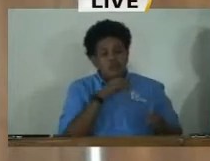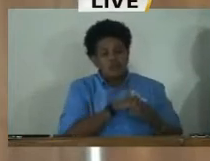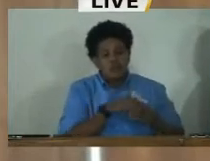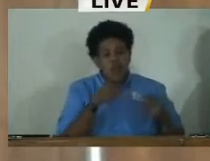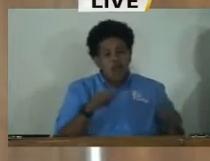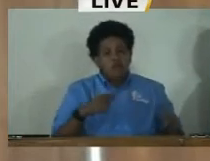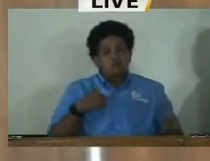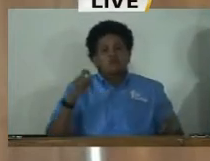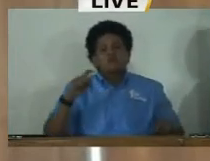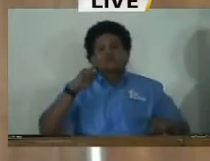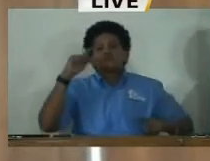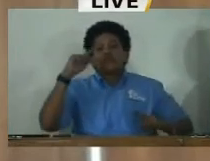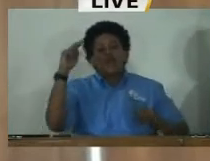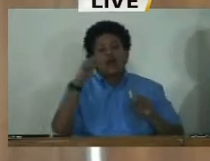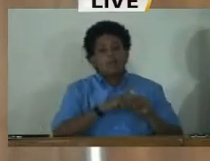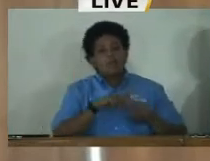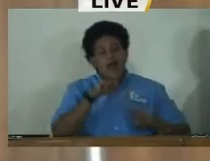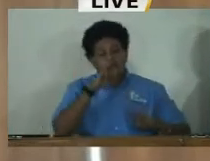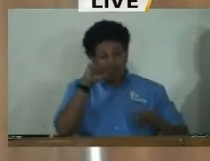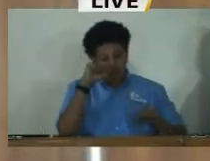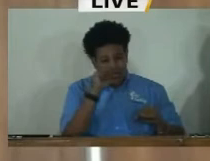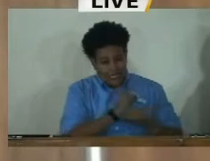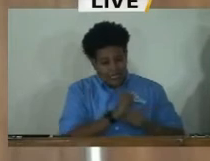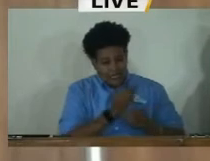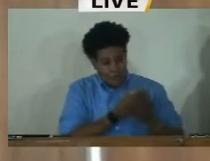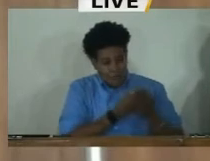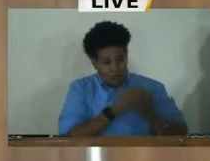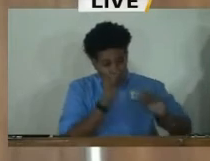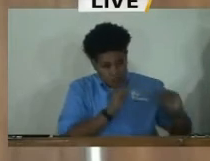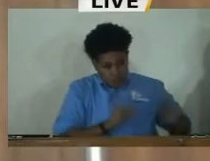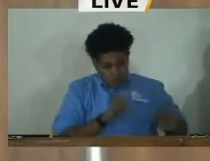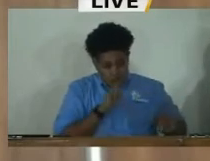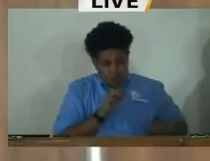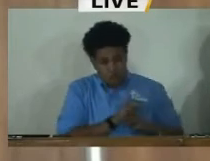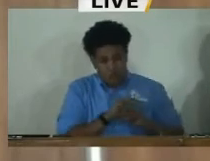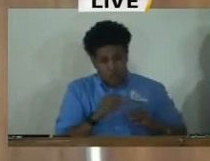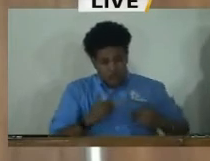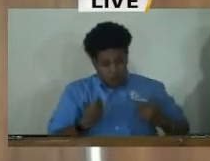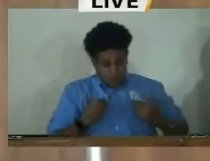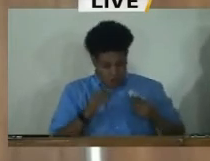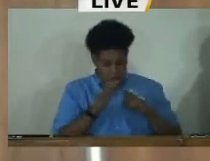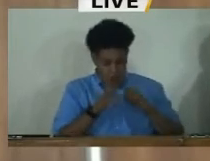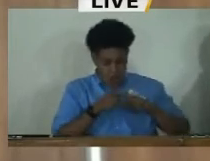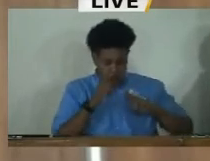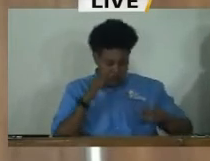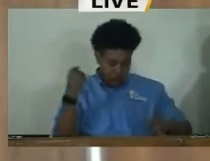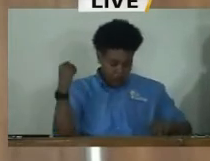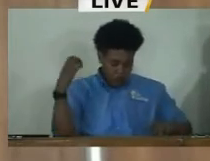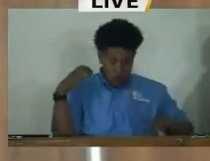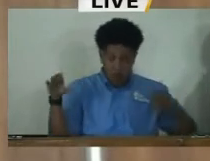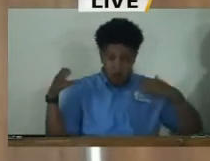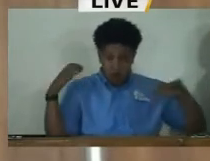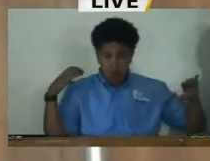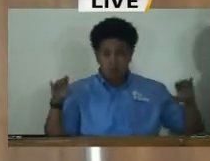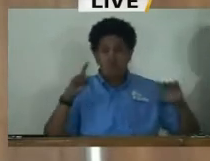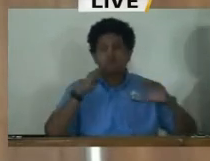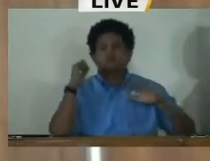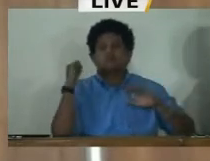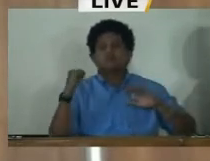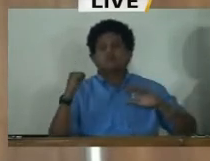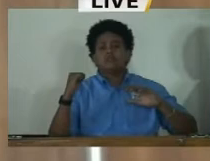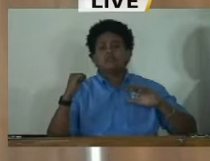us apply a realistic budget to the Ministry of Youth and Culture, task them with building a